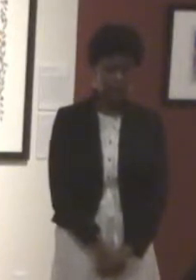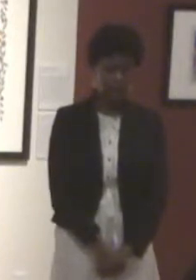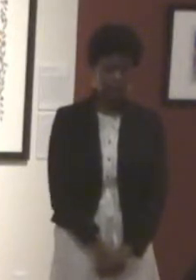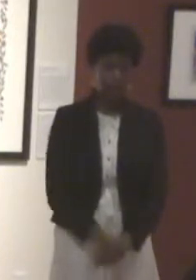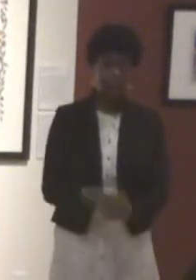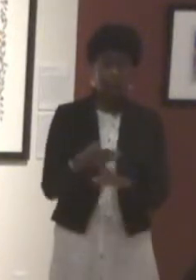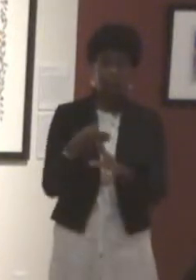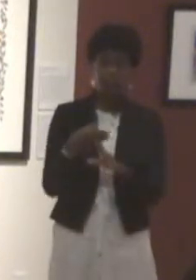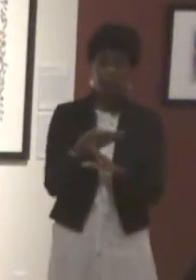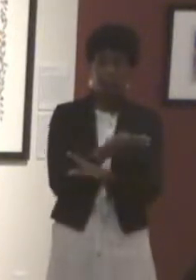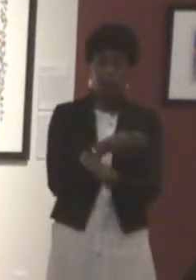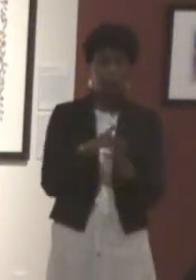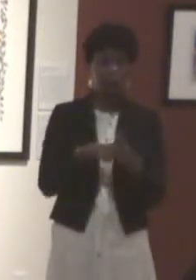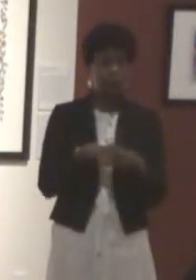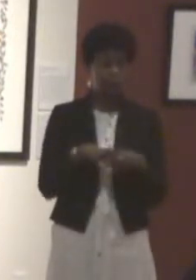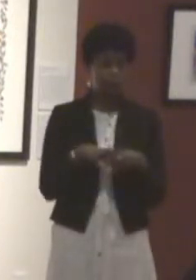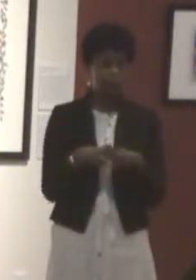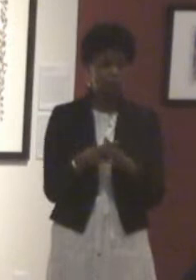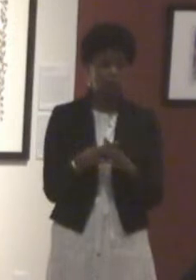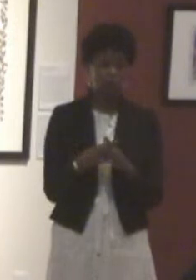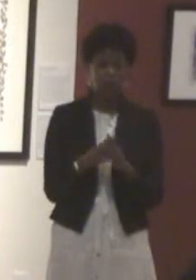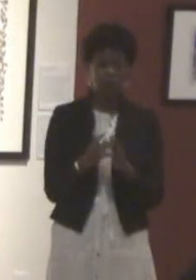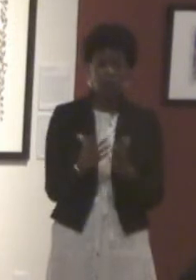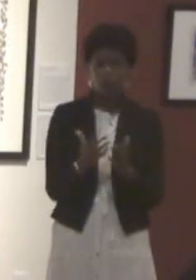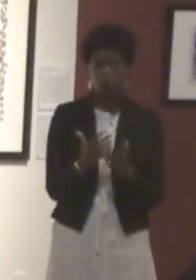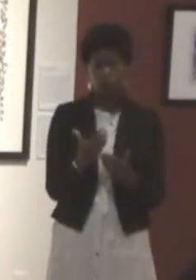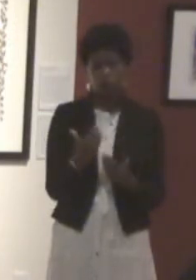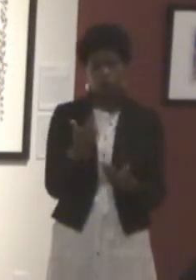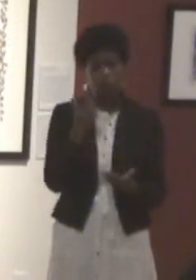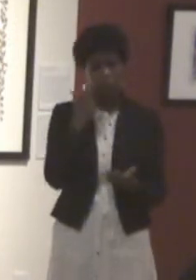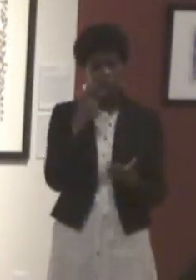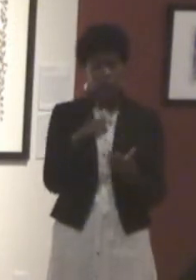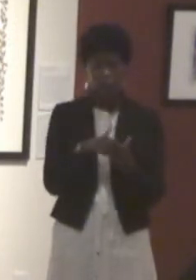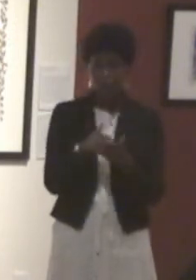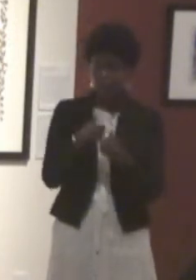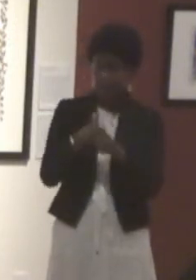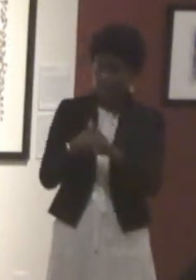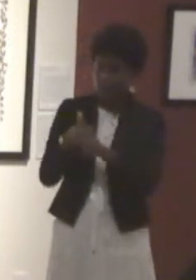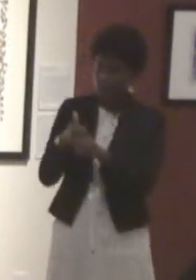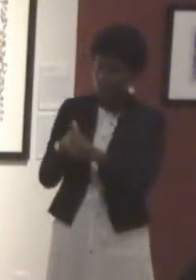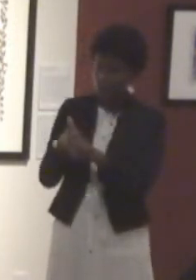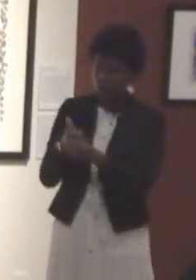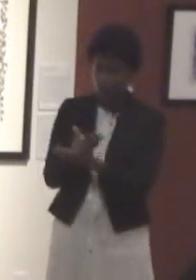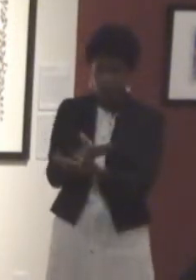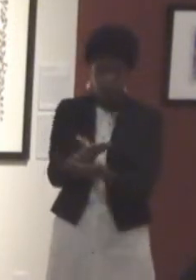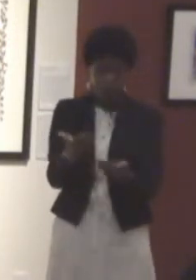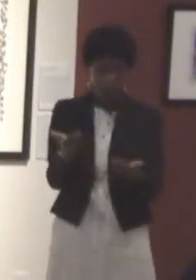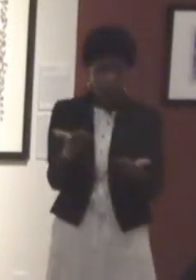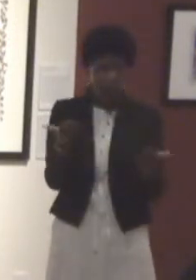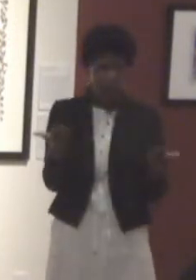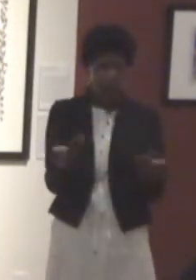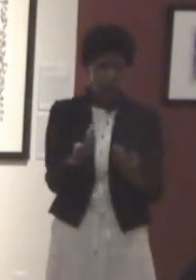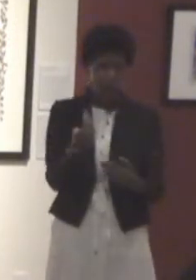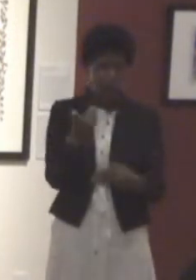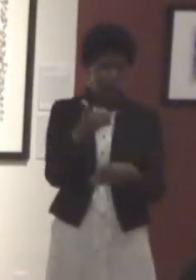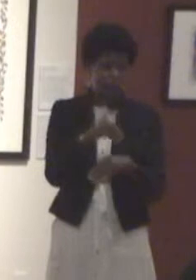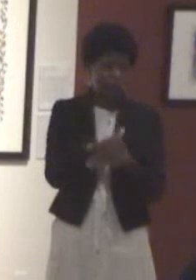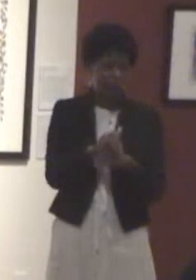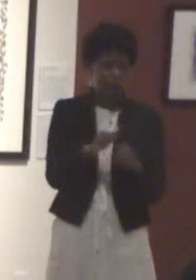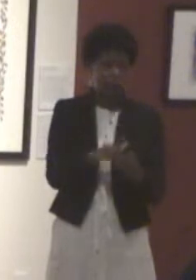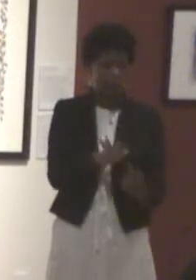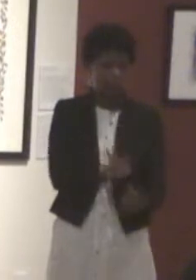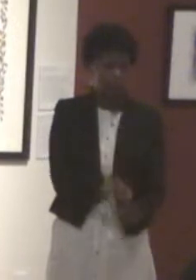Before I begin, I also just want to briefly acknowledge that each of you has arrived here tonight with your own